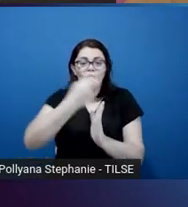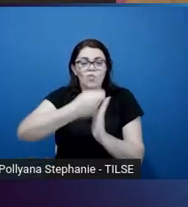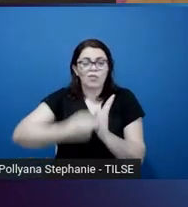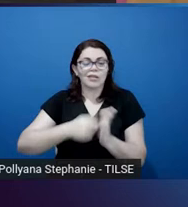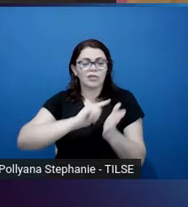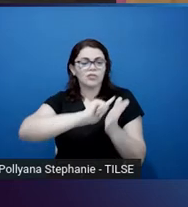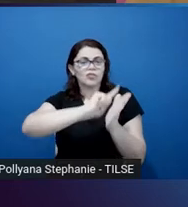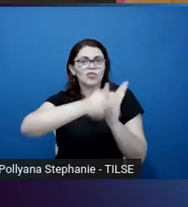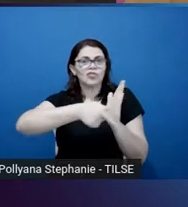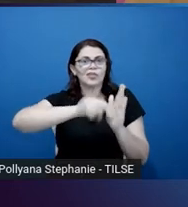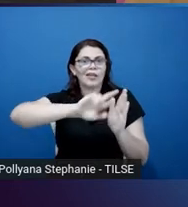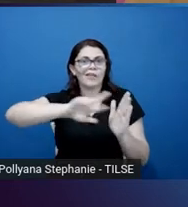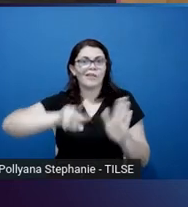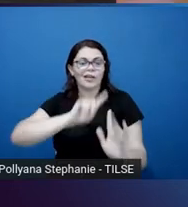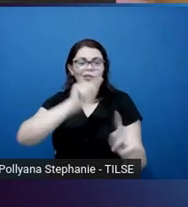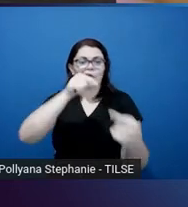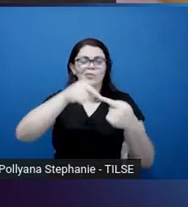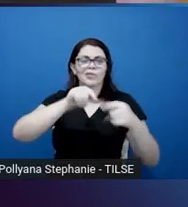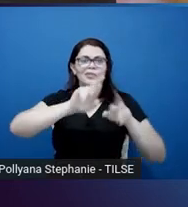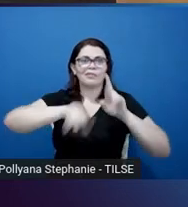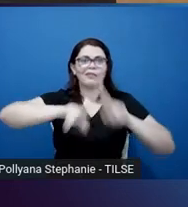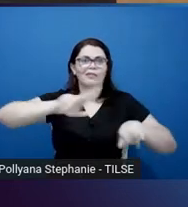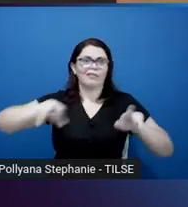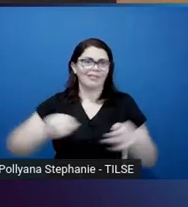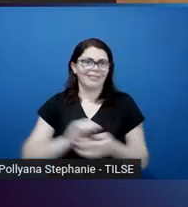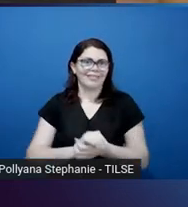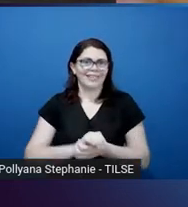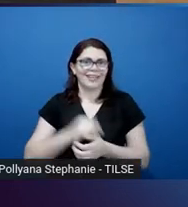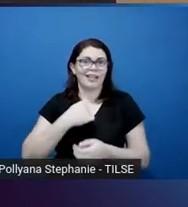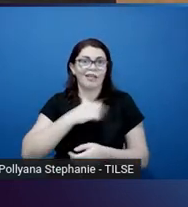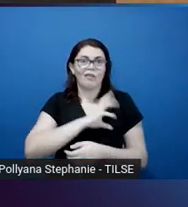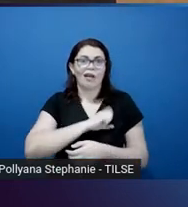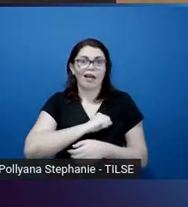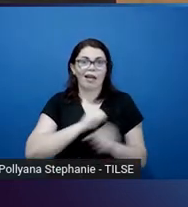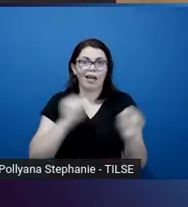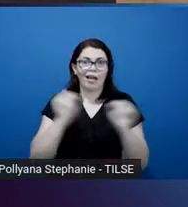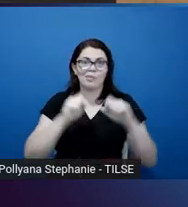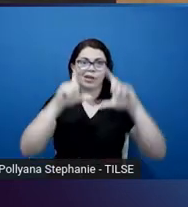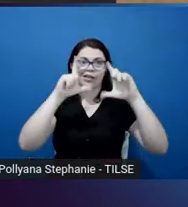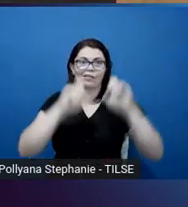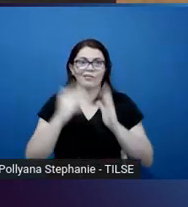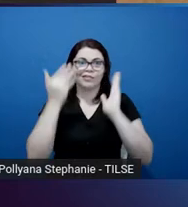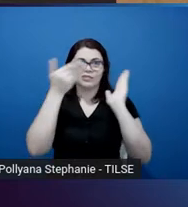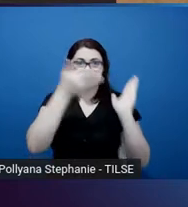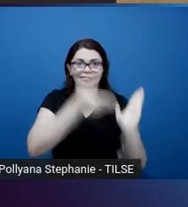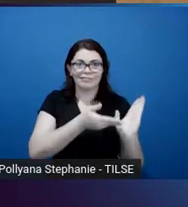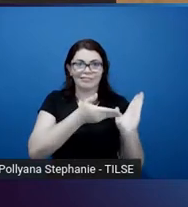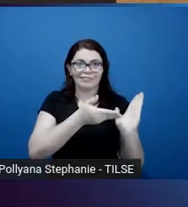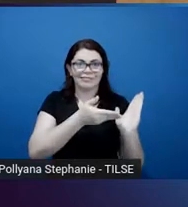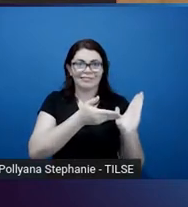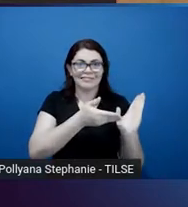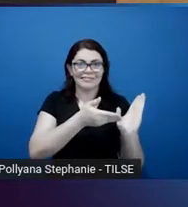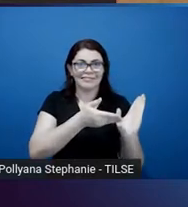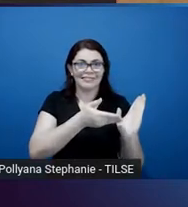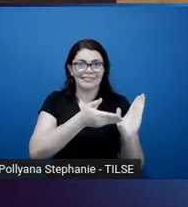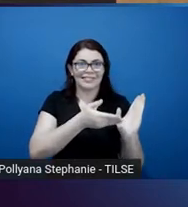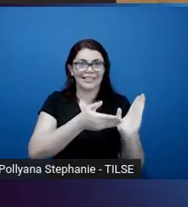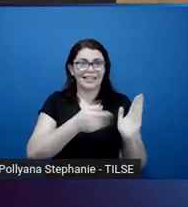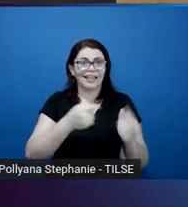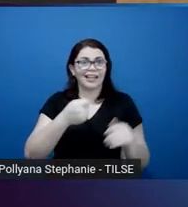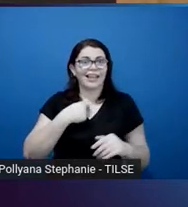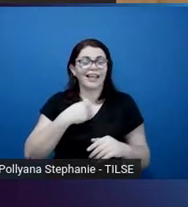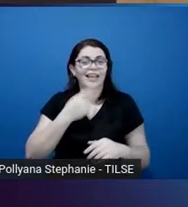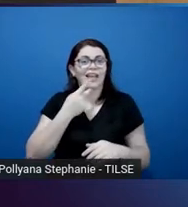different purposes. Okay, and I love this this picture here on the side. I'm bilingual. I speak English